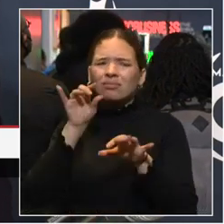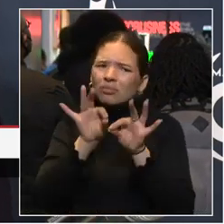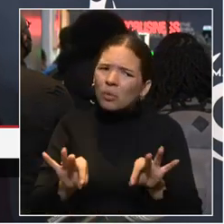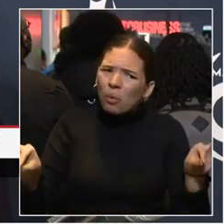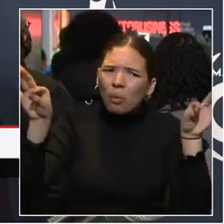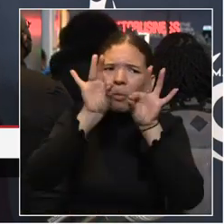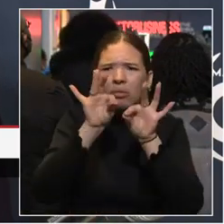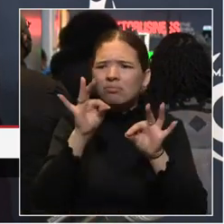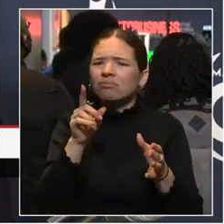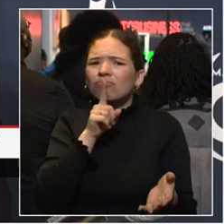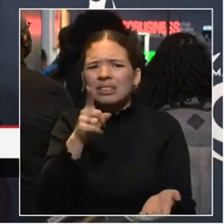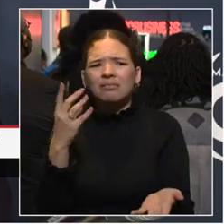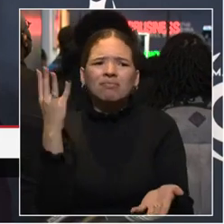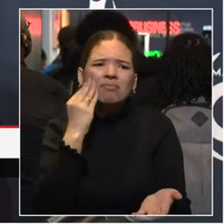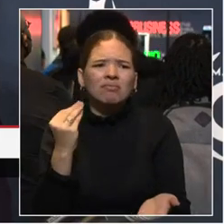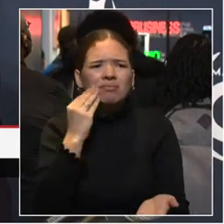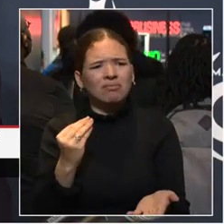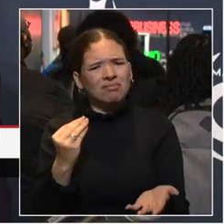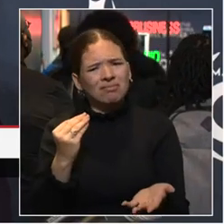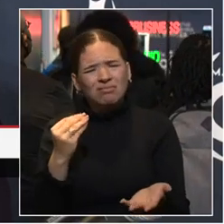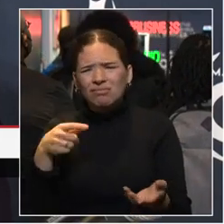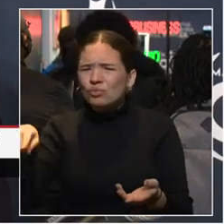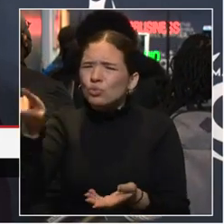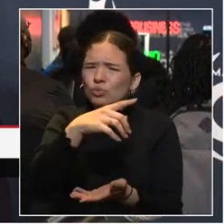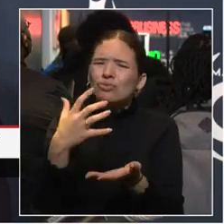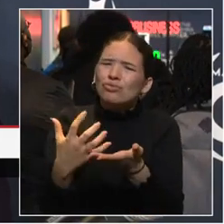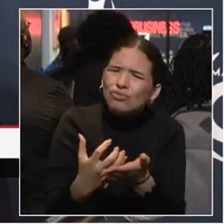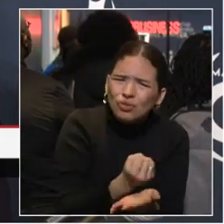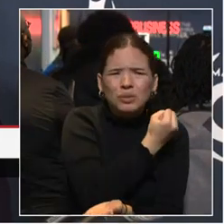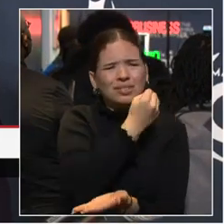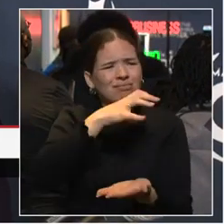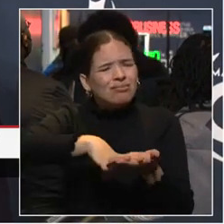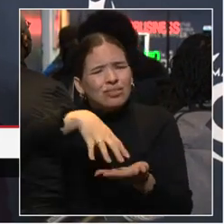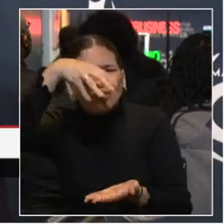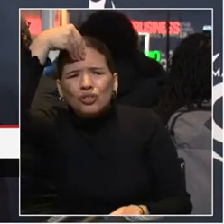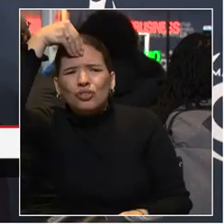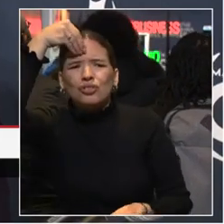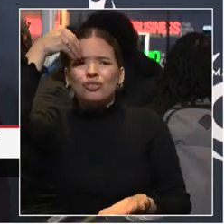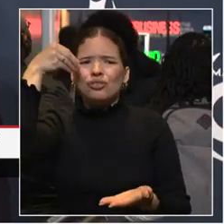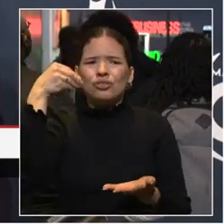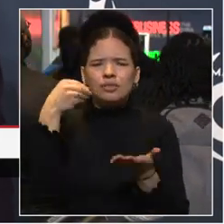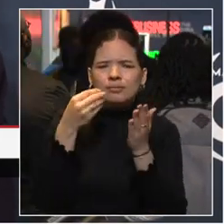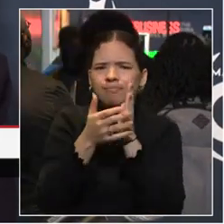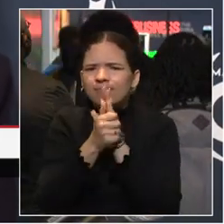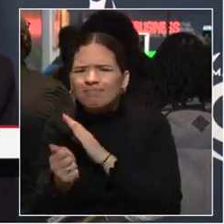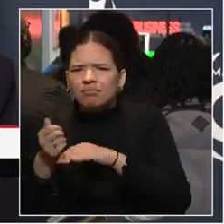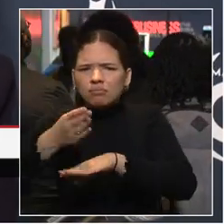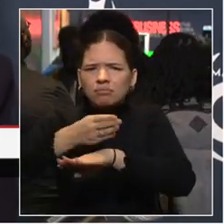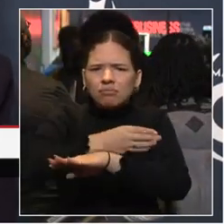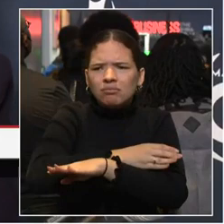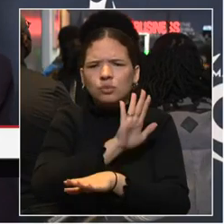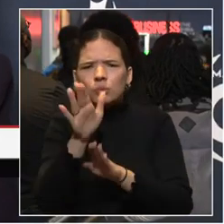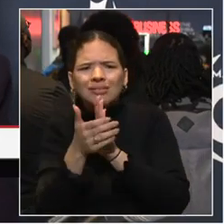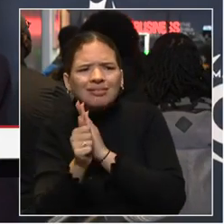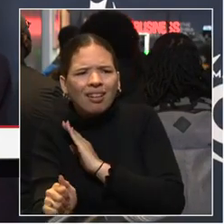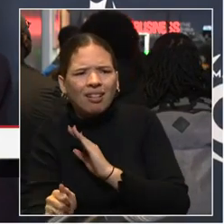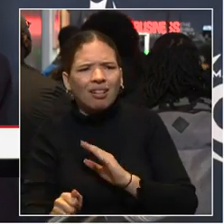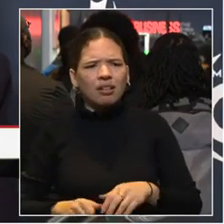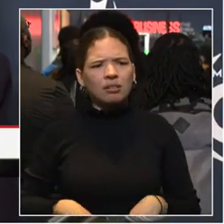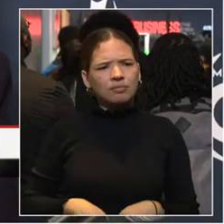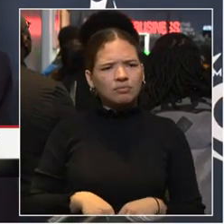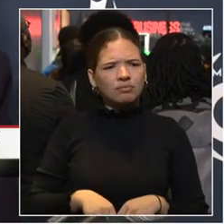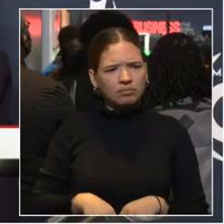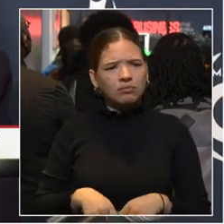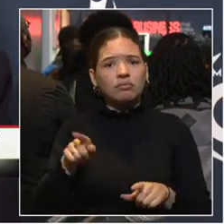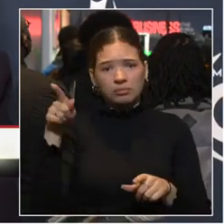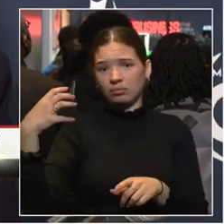learning, that you're getting something out of it as an SYEP participant, but also the employers that we